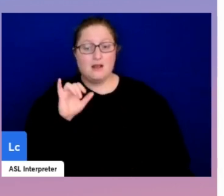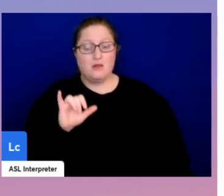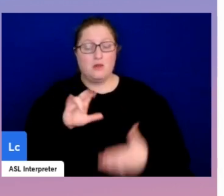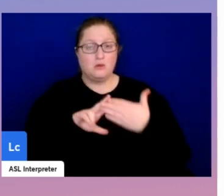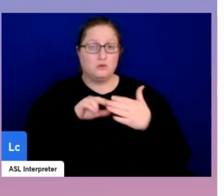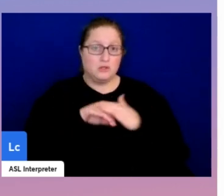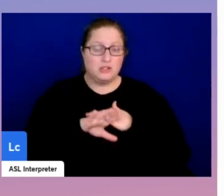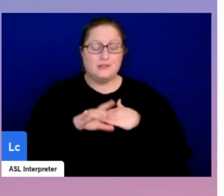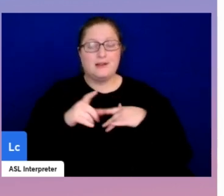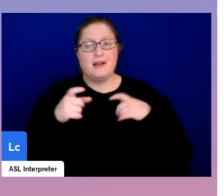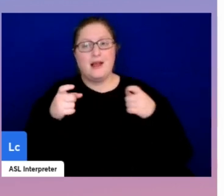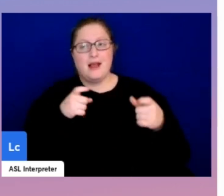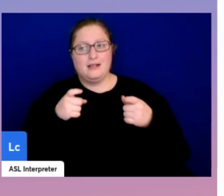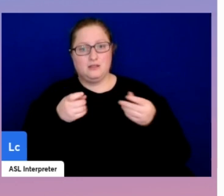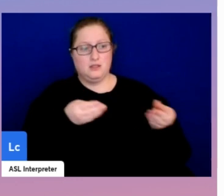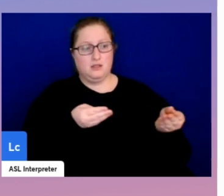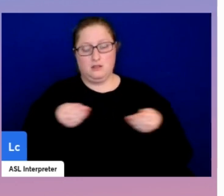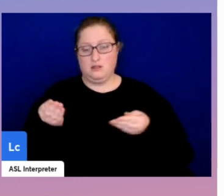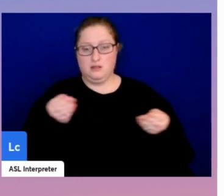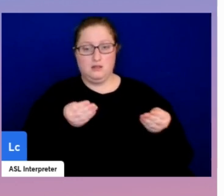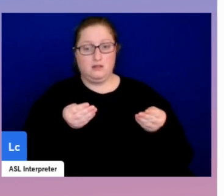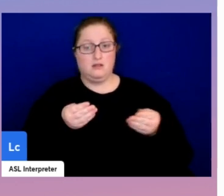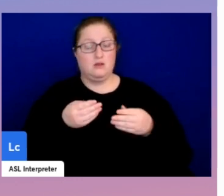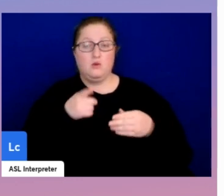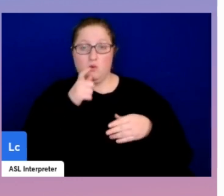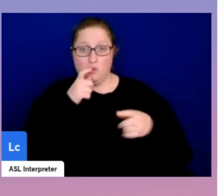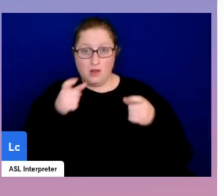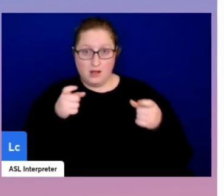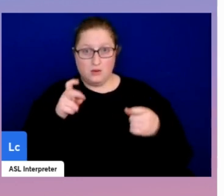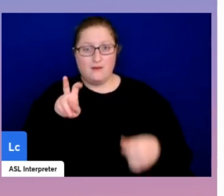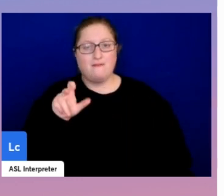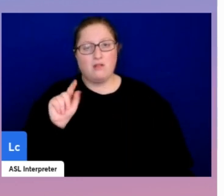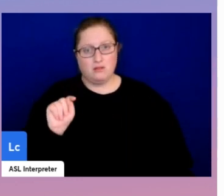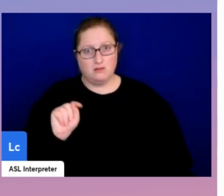handling all of it is all handled by Vault.